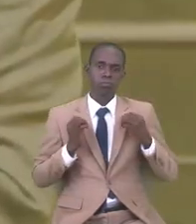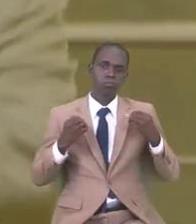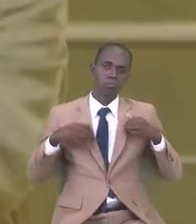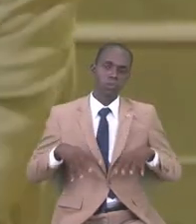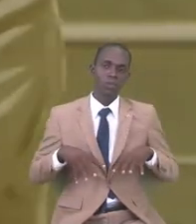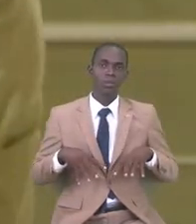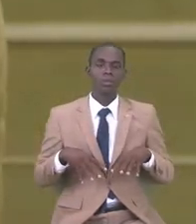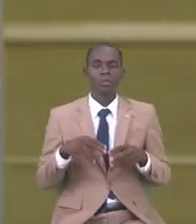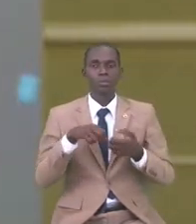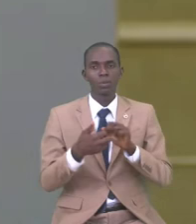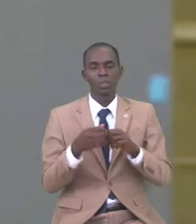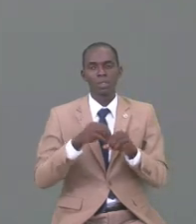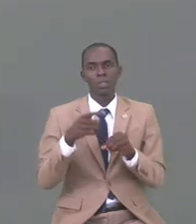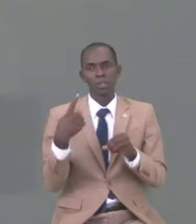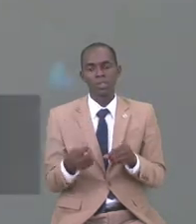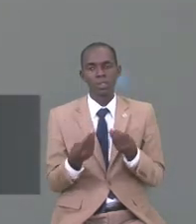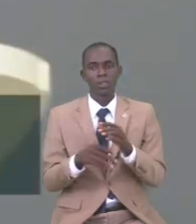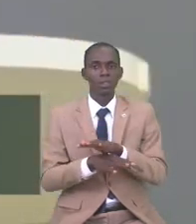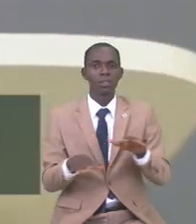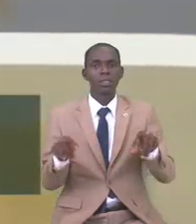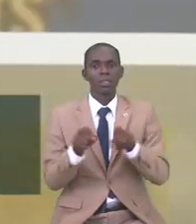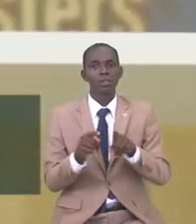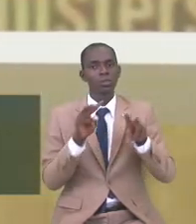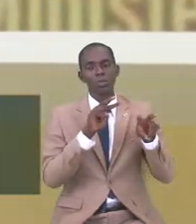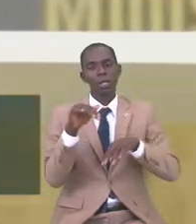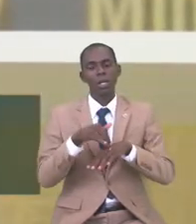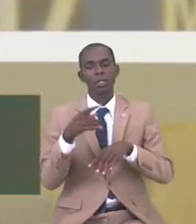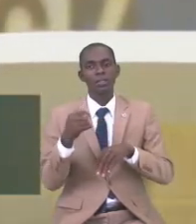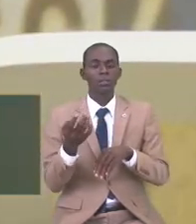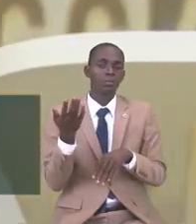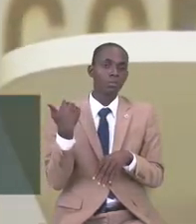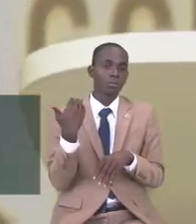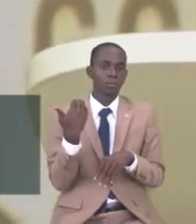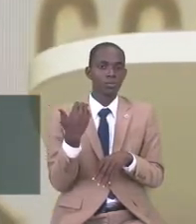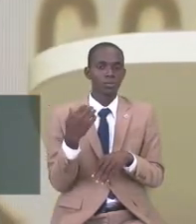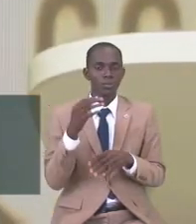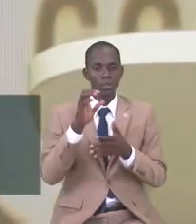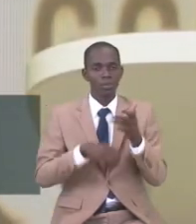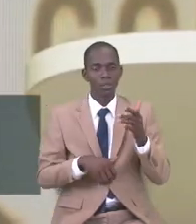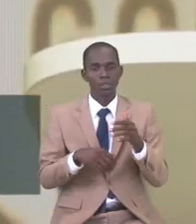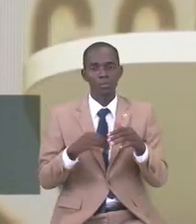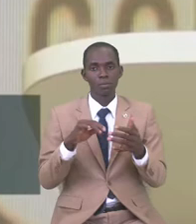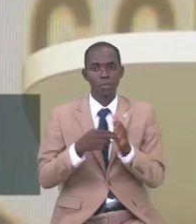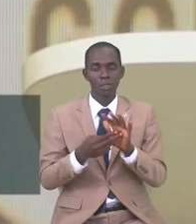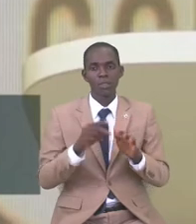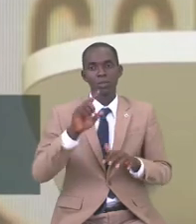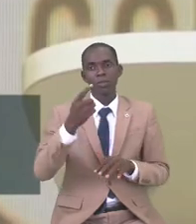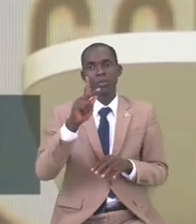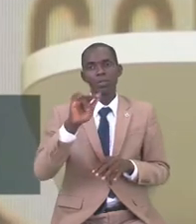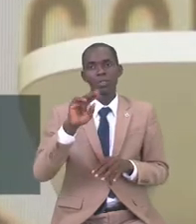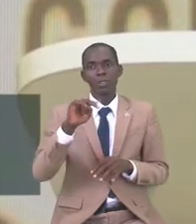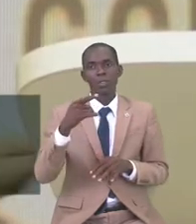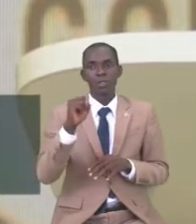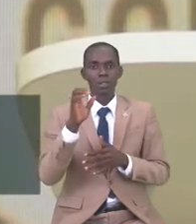the land. As we go back to the previous chapter, that is chapter 16 of 1 Kings, verse